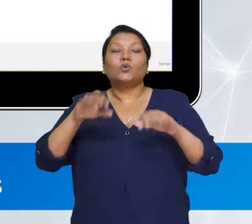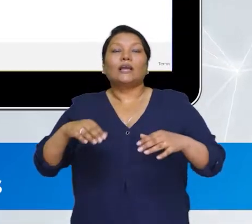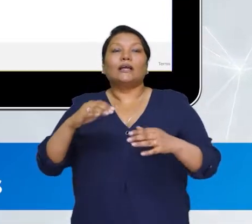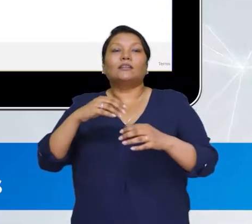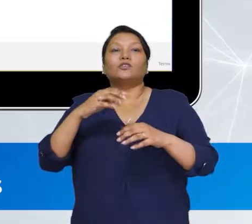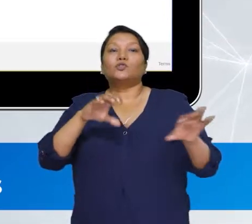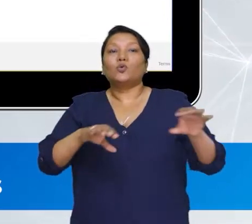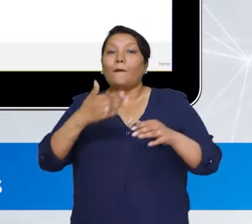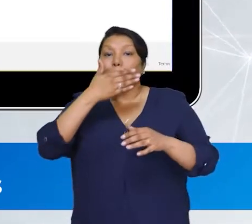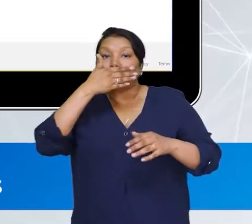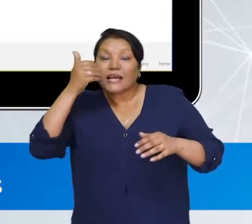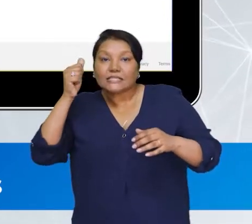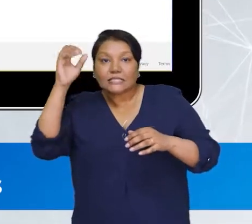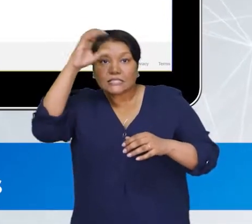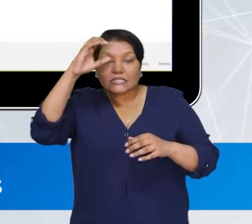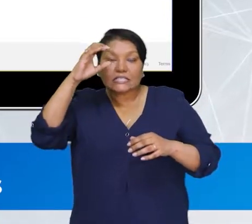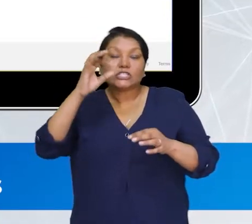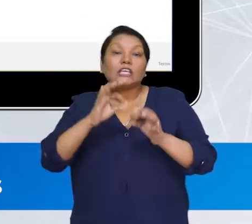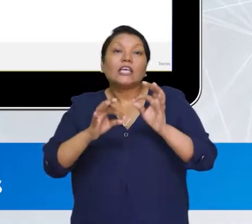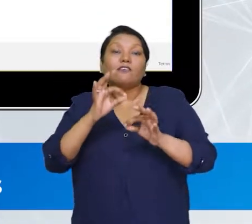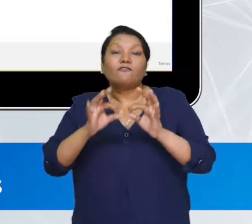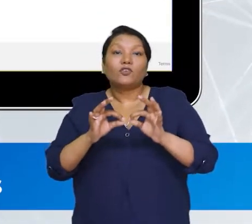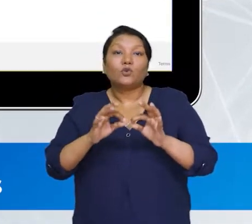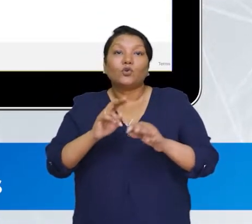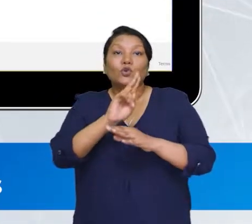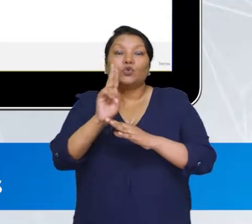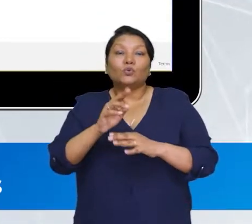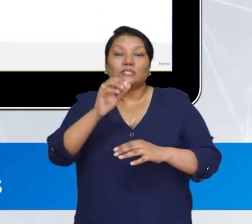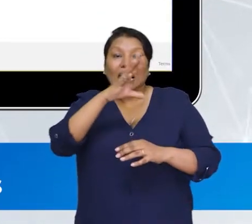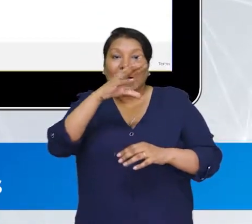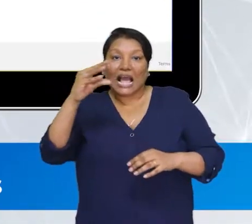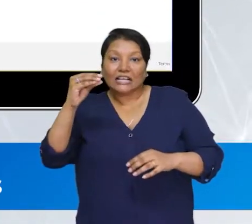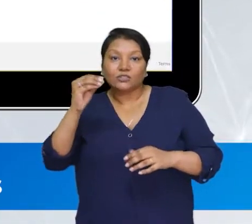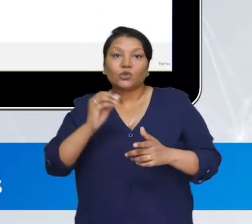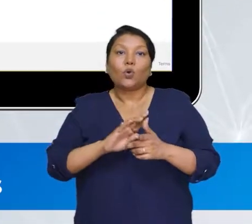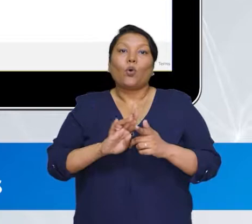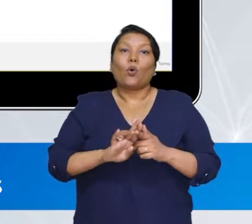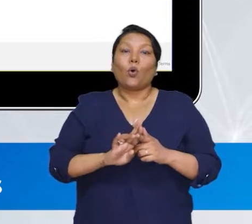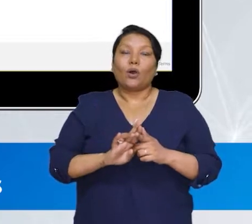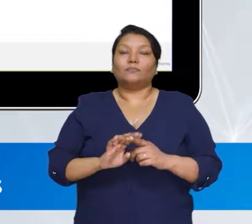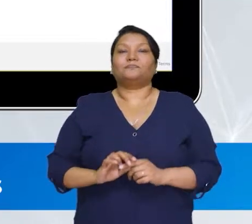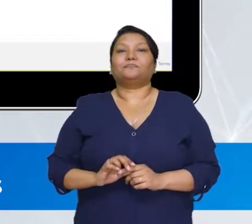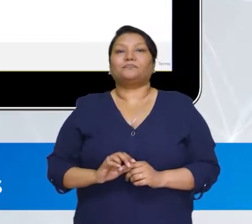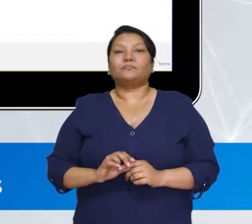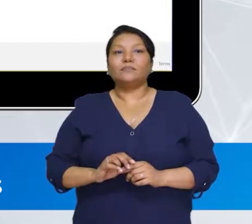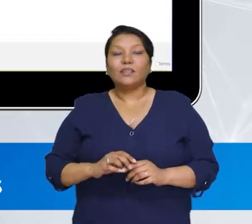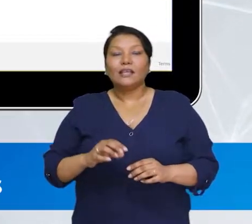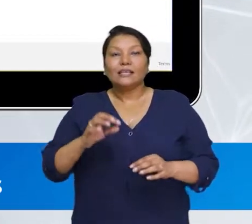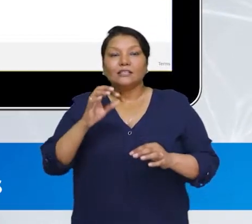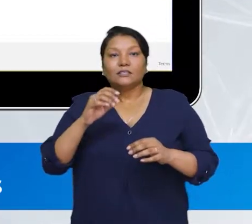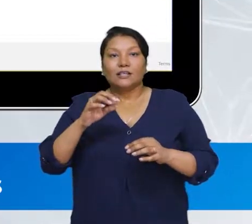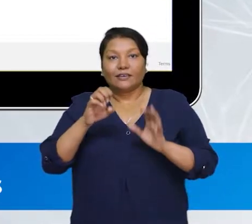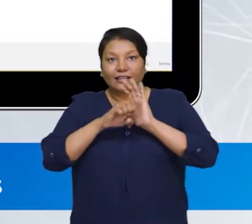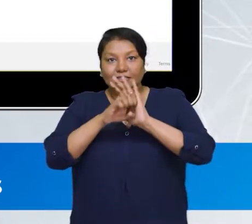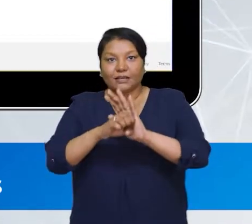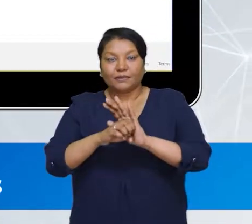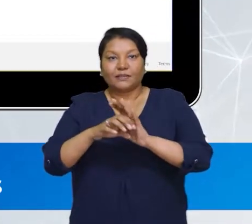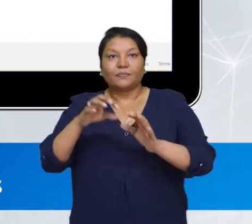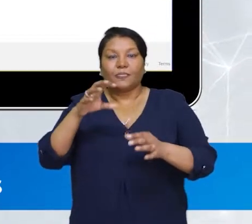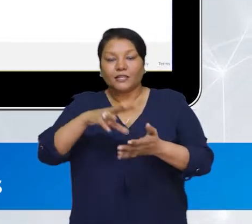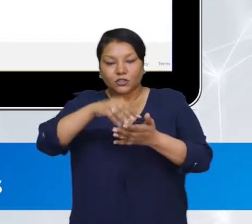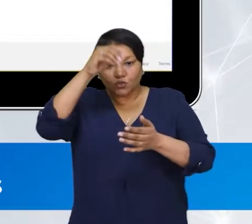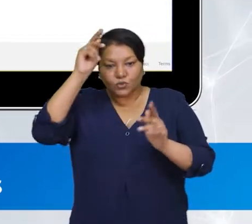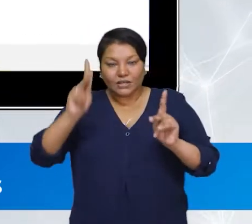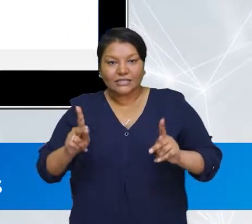can improve your search results by using AND to narrow your search results, or to broaden